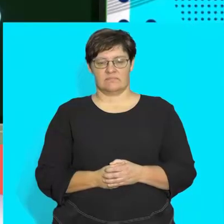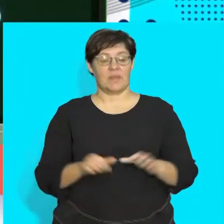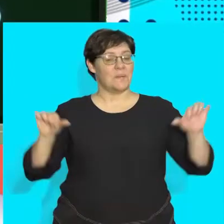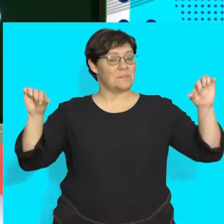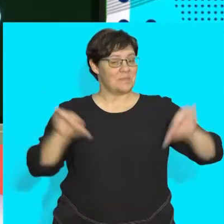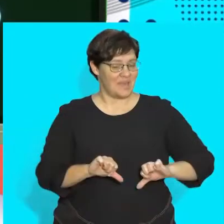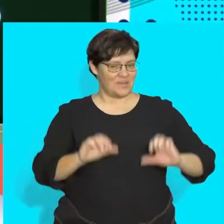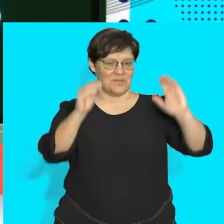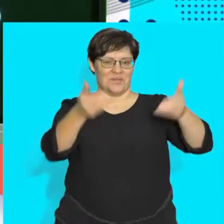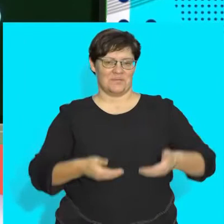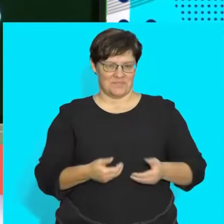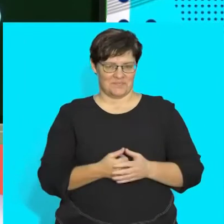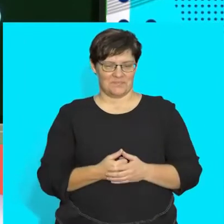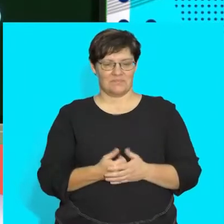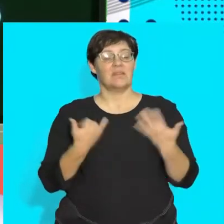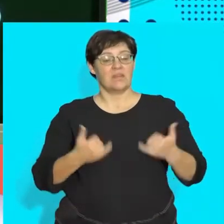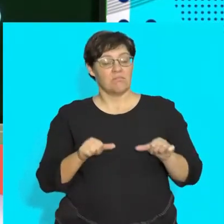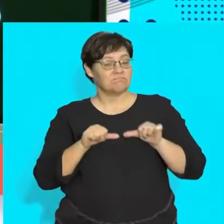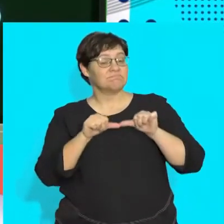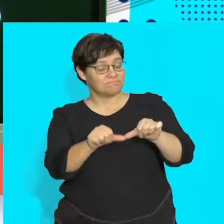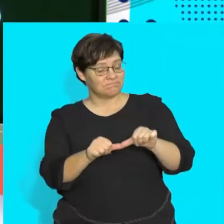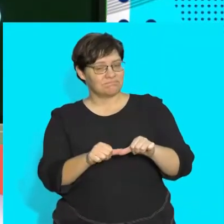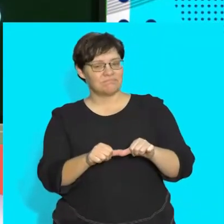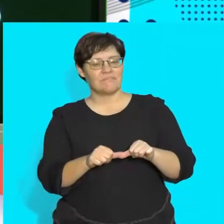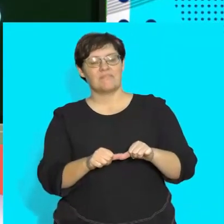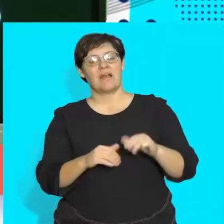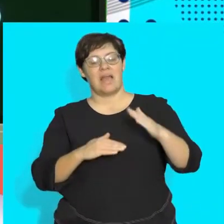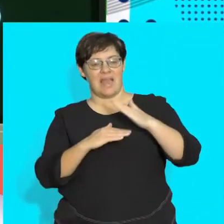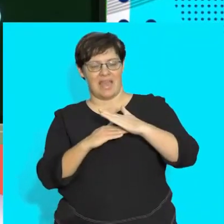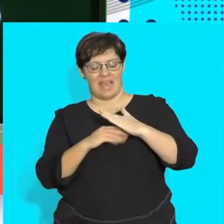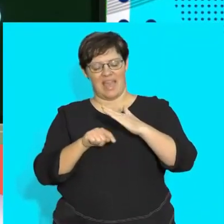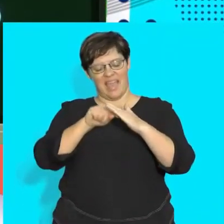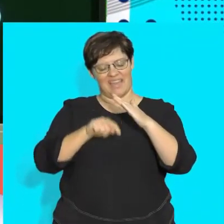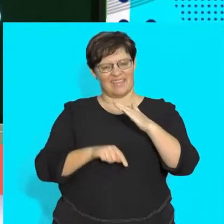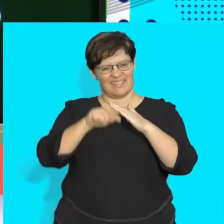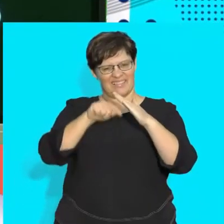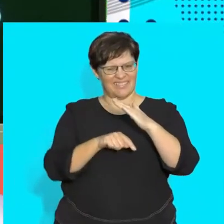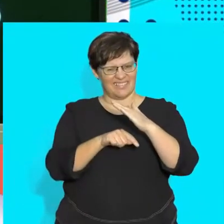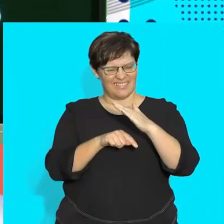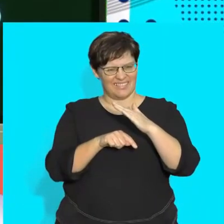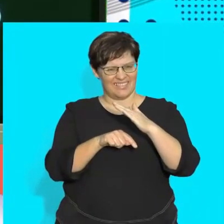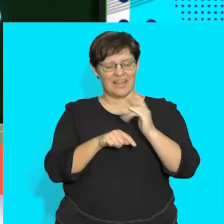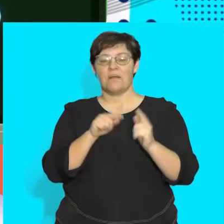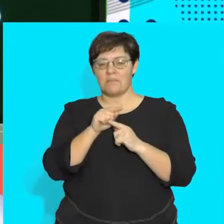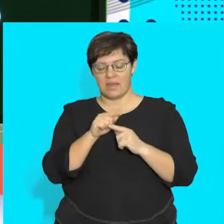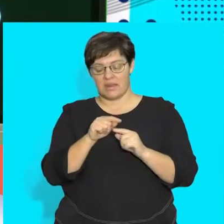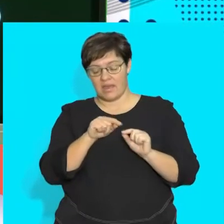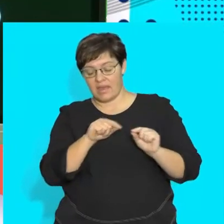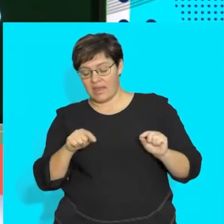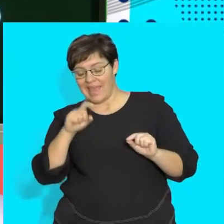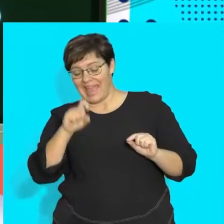Welcome back. We're going to continue talking about that angle of inclination. What did we say was the angle of inclination? It was the